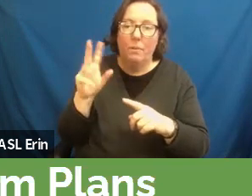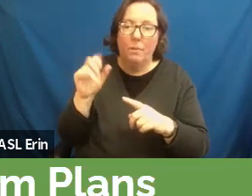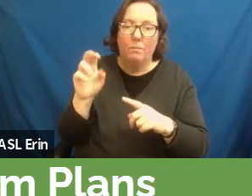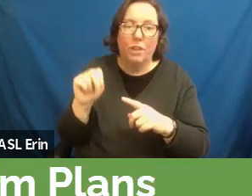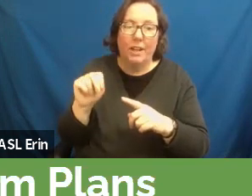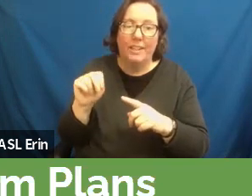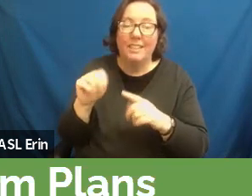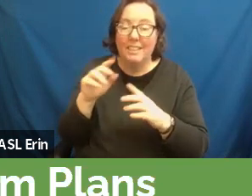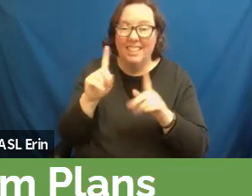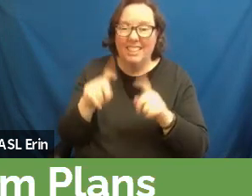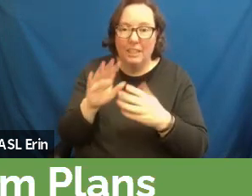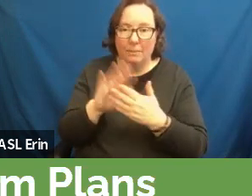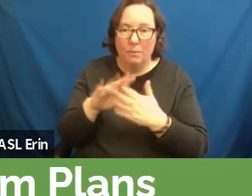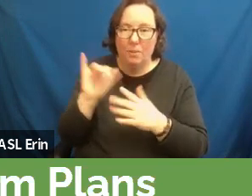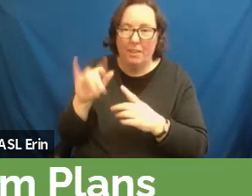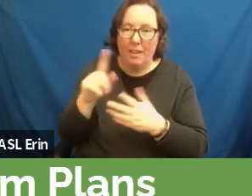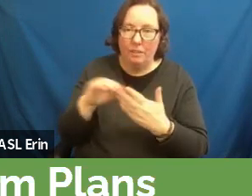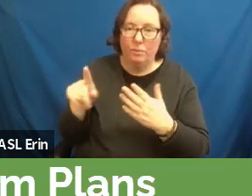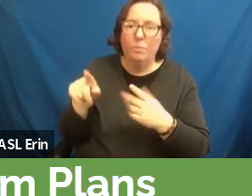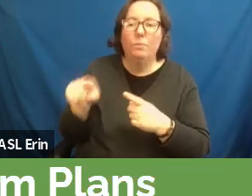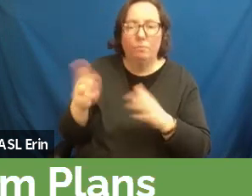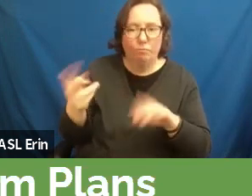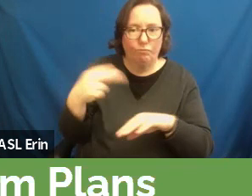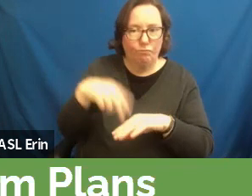This particular student, Nesaj, presented on the